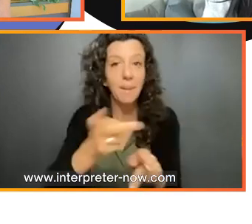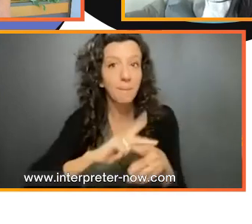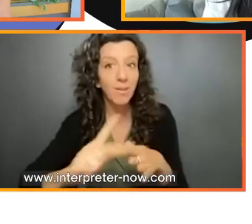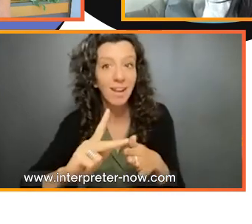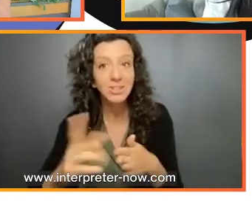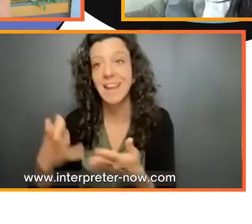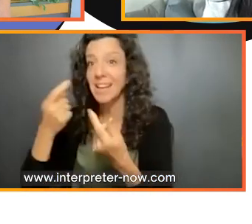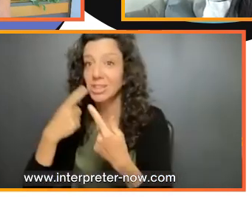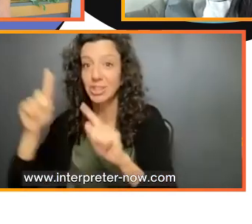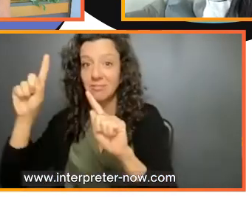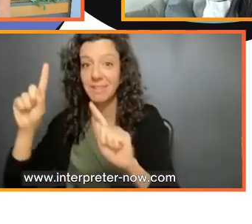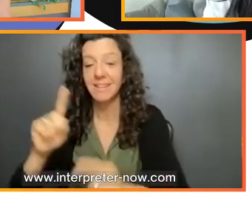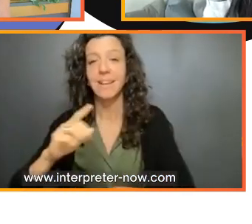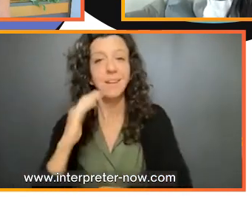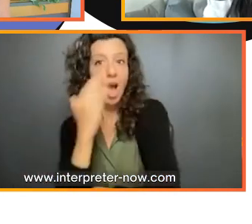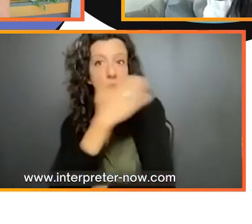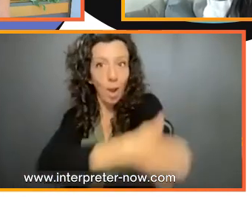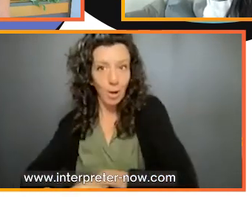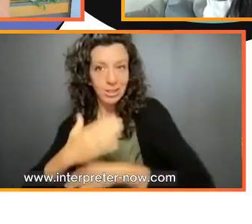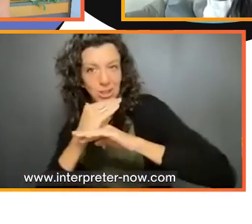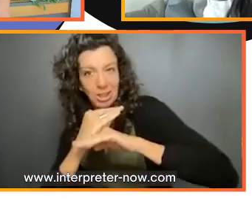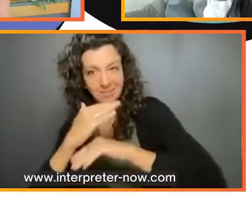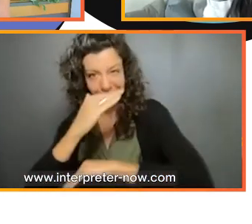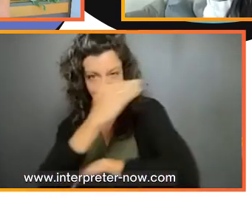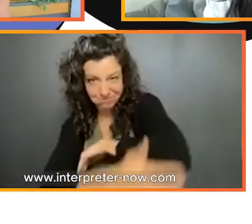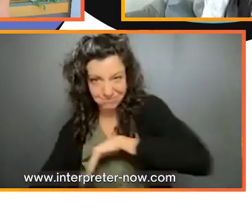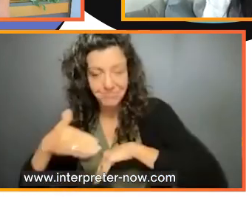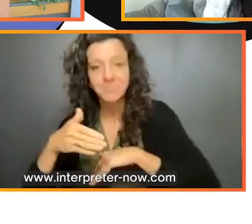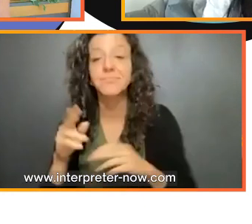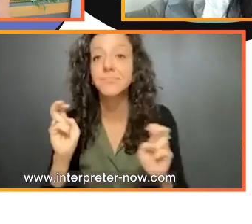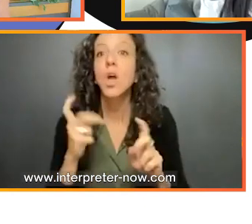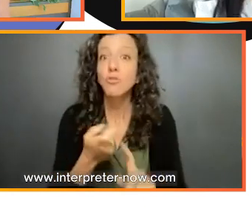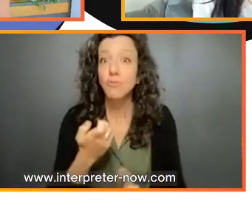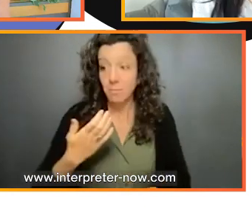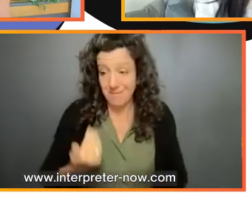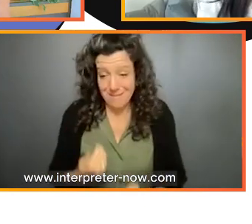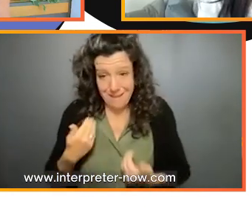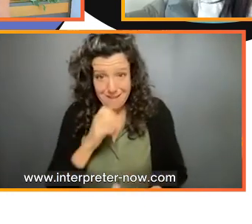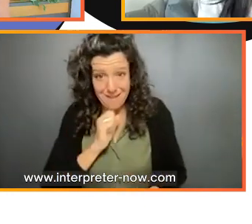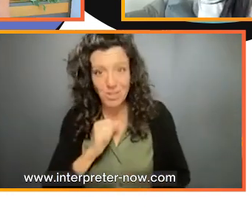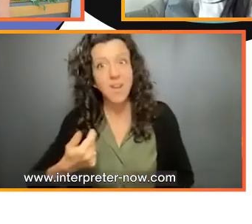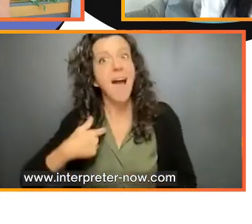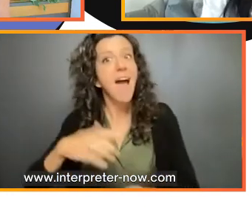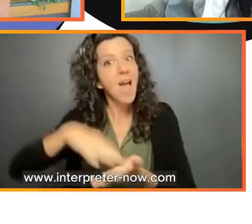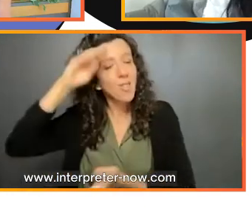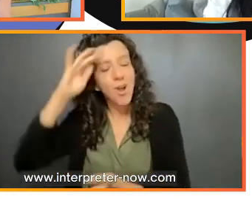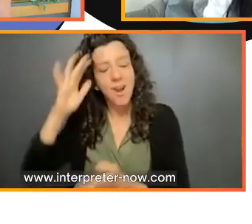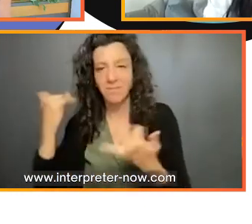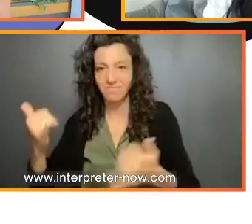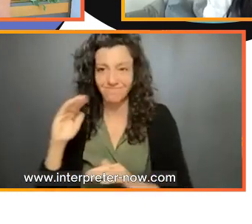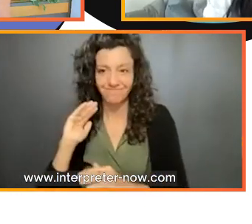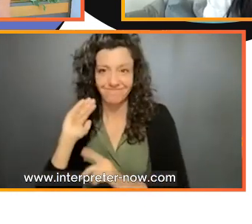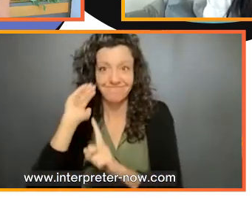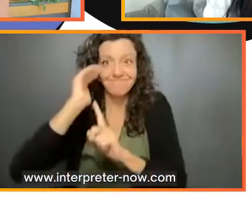PPA stands for positivity, perfection, achievement, armor. And from a young age,